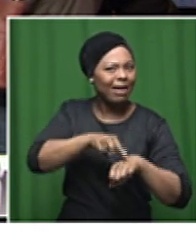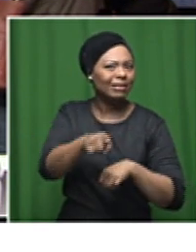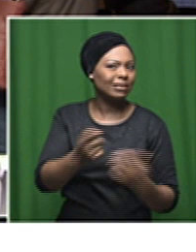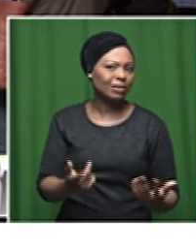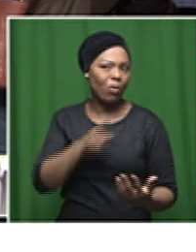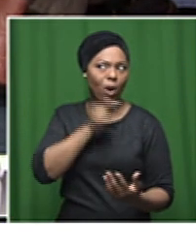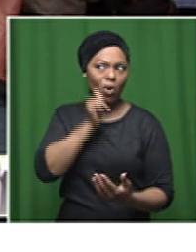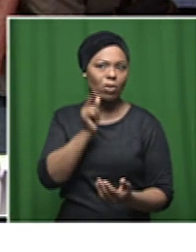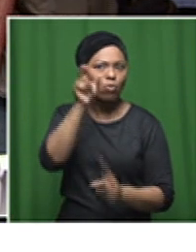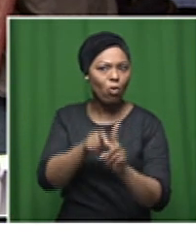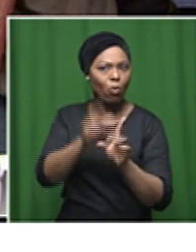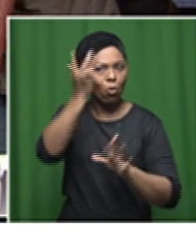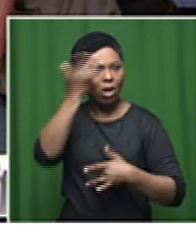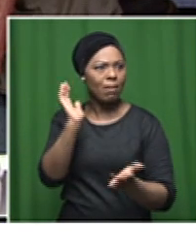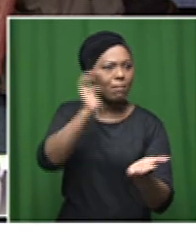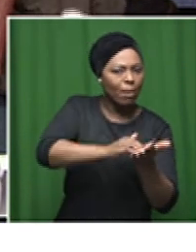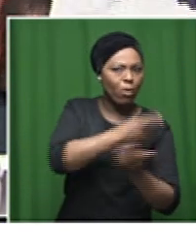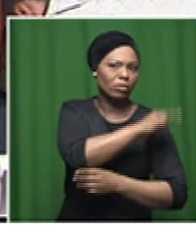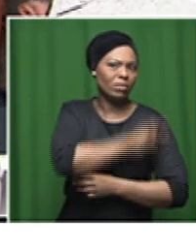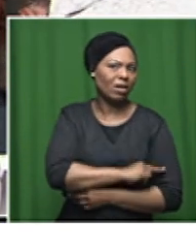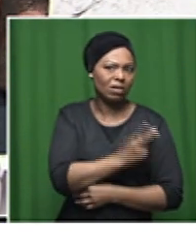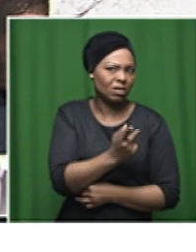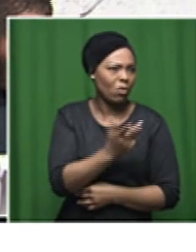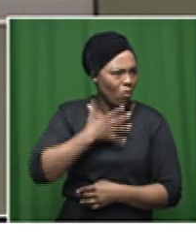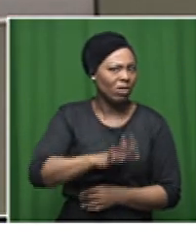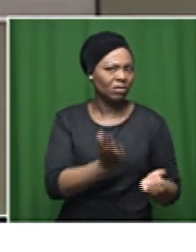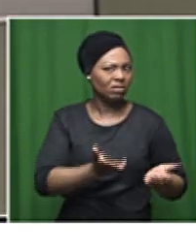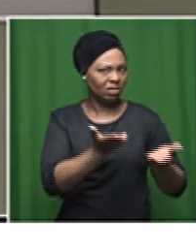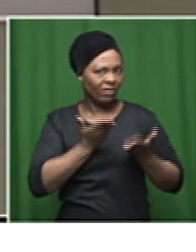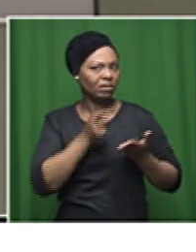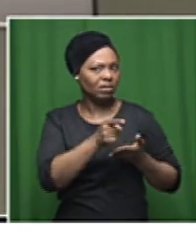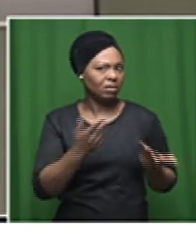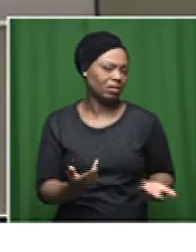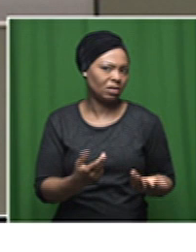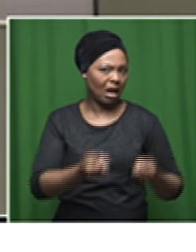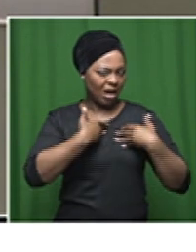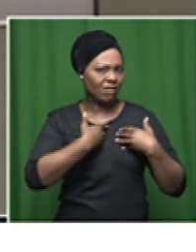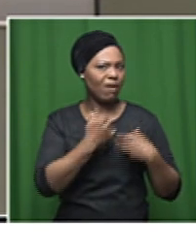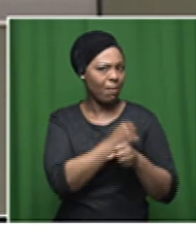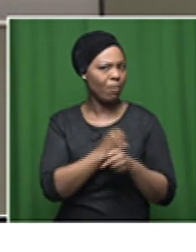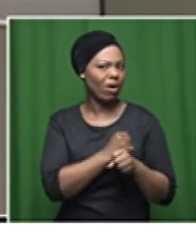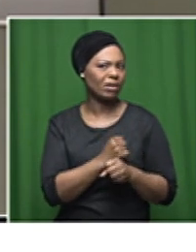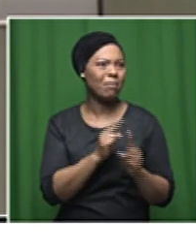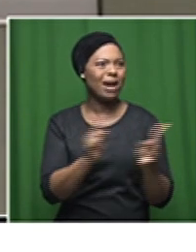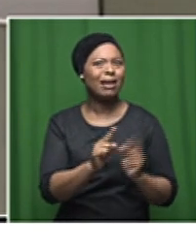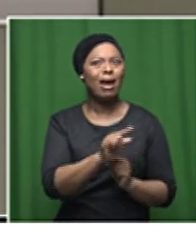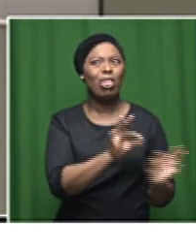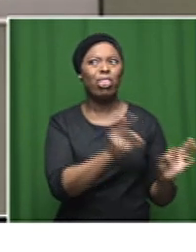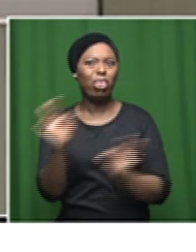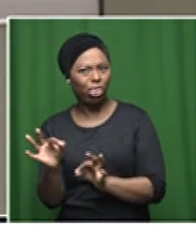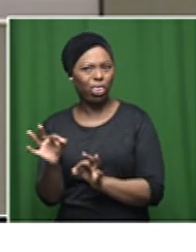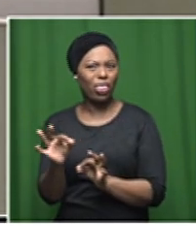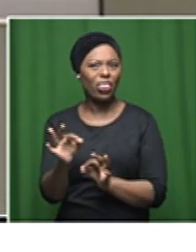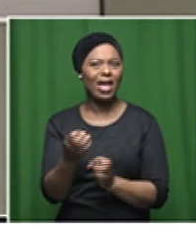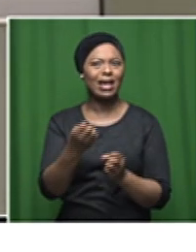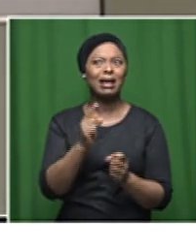expect to get services as I'm supposed to get. But if I don't get and I have to come back on another day, then it means